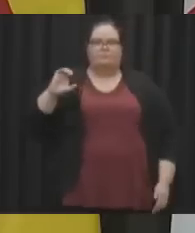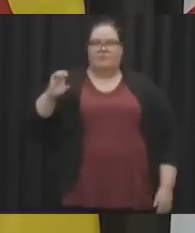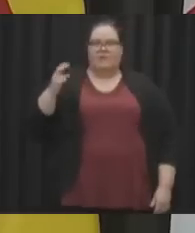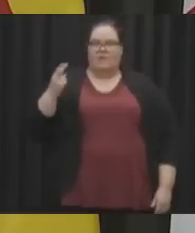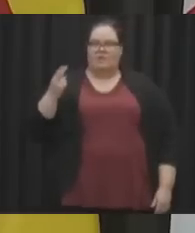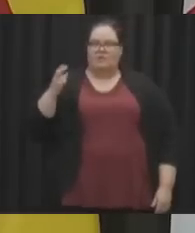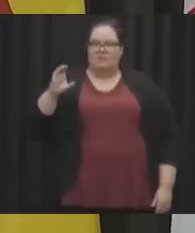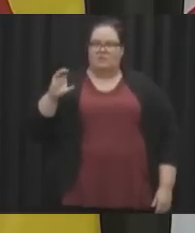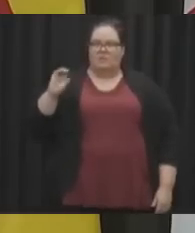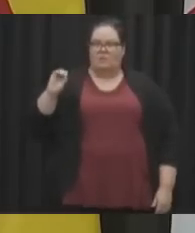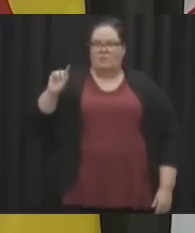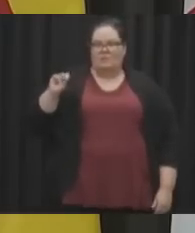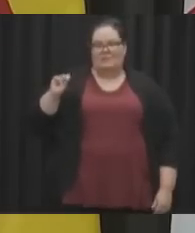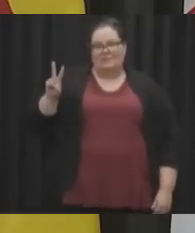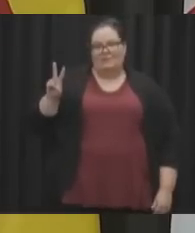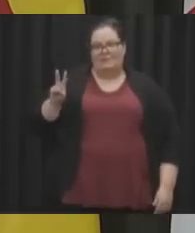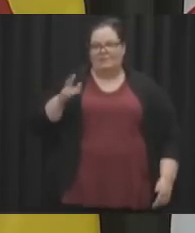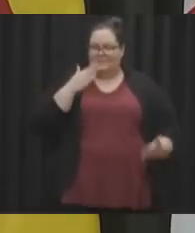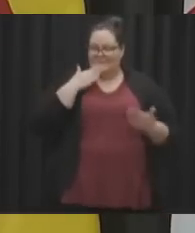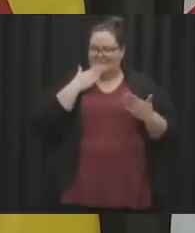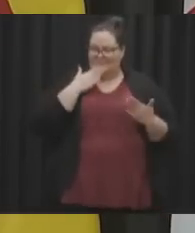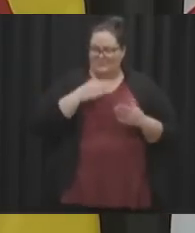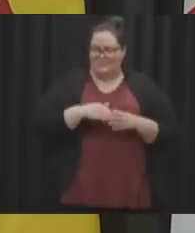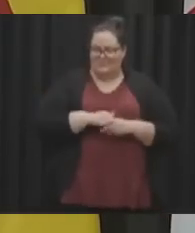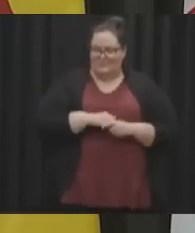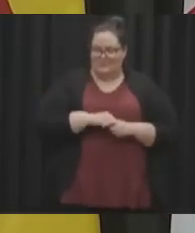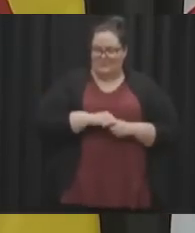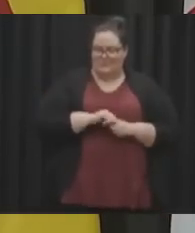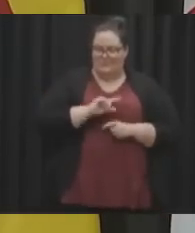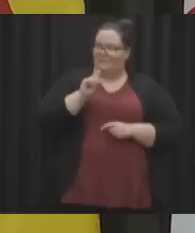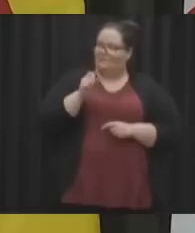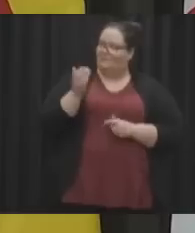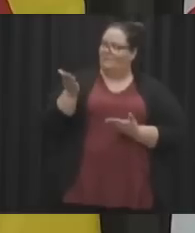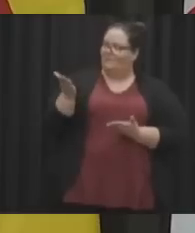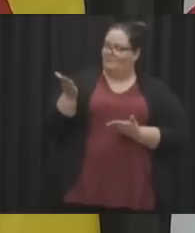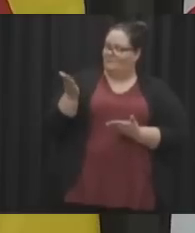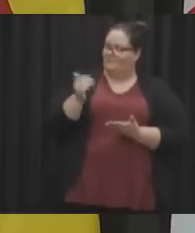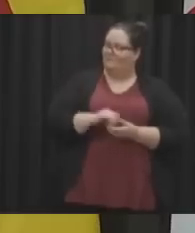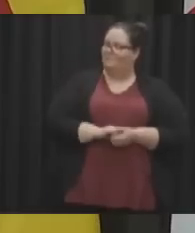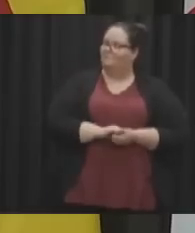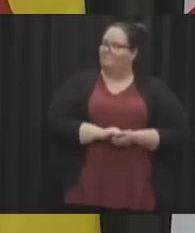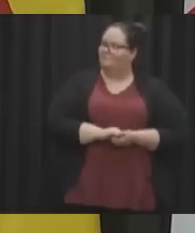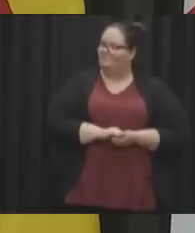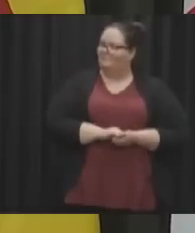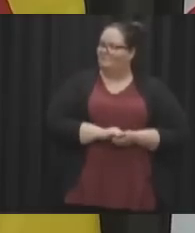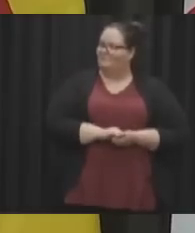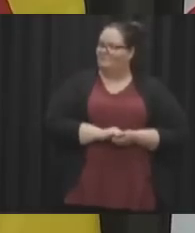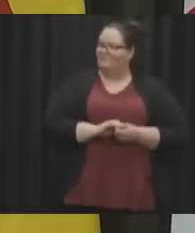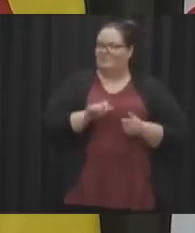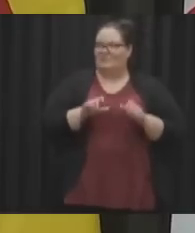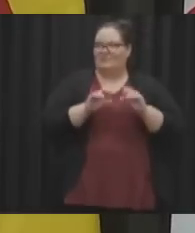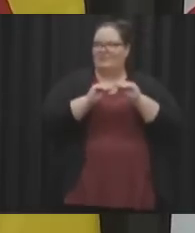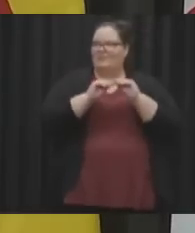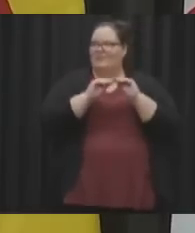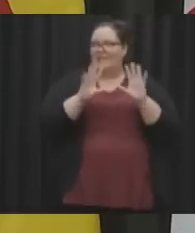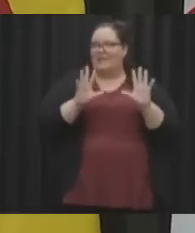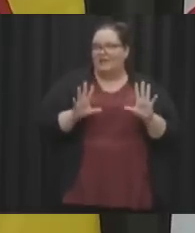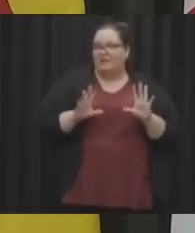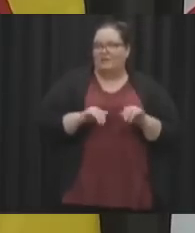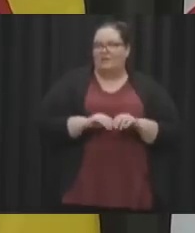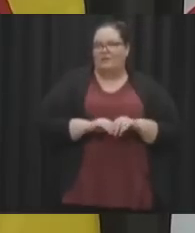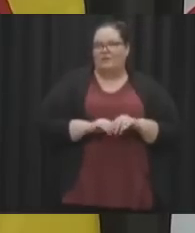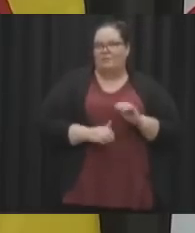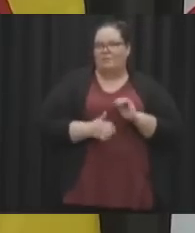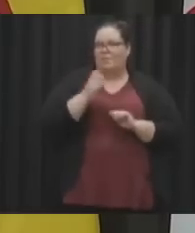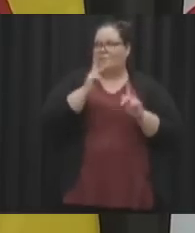No, we're not telling them to go home immediately. They're already where they are. But certainly, while they're outside of the zone, they